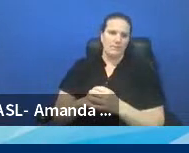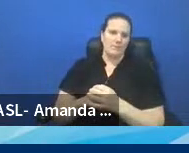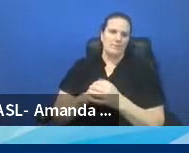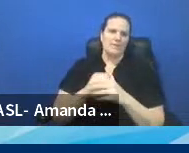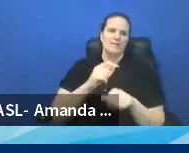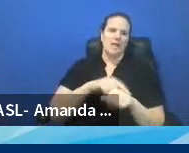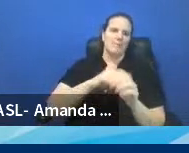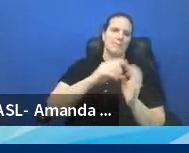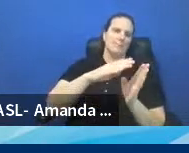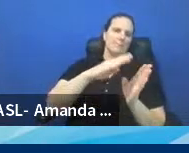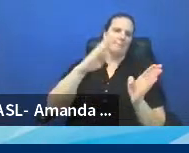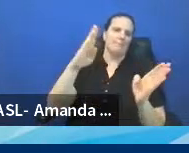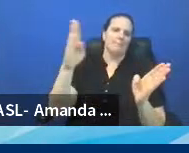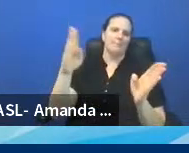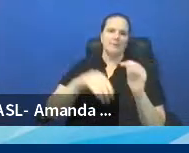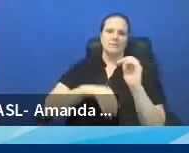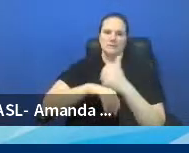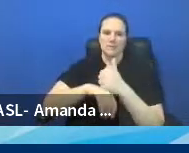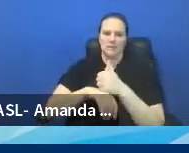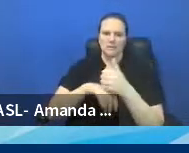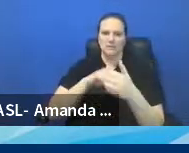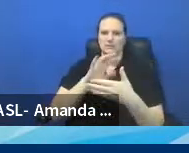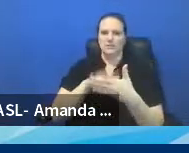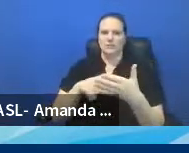time of day, but it will be on a set schedule.